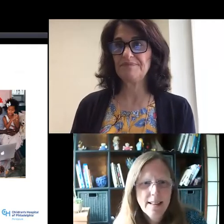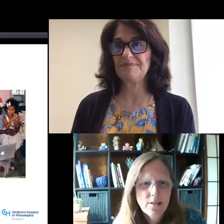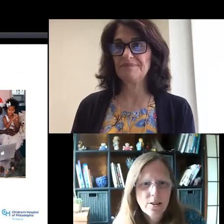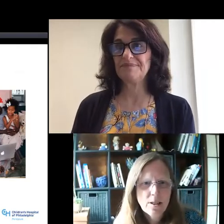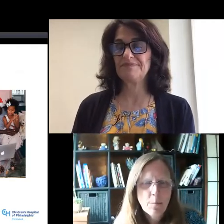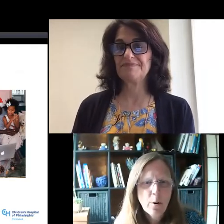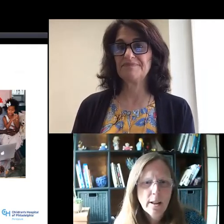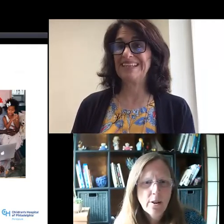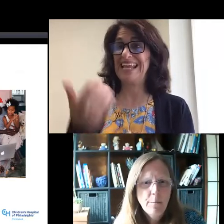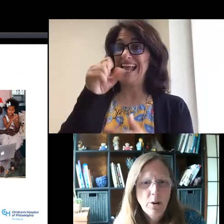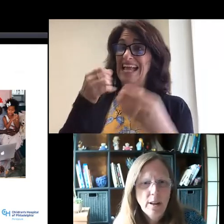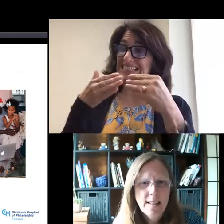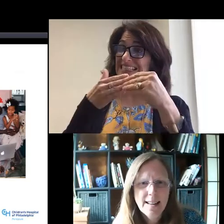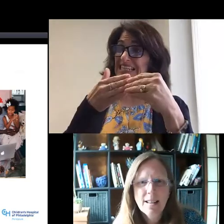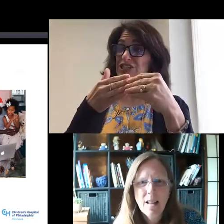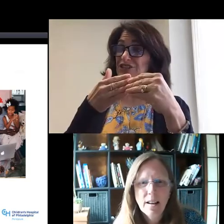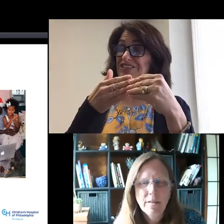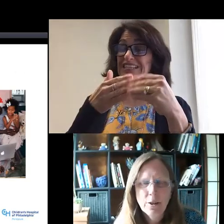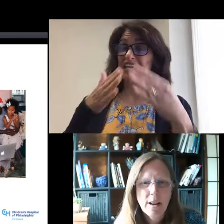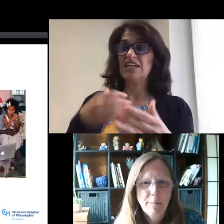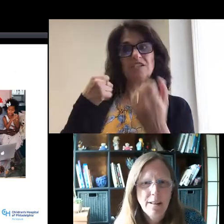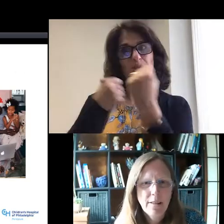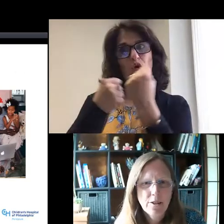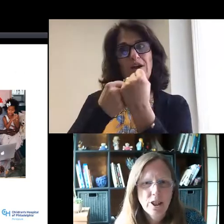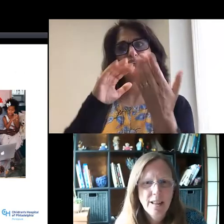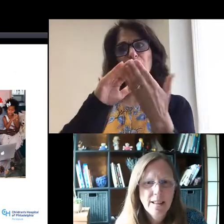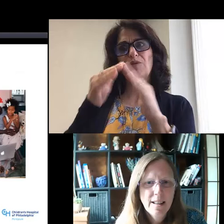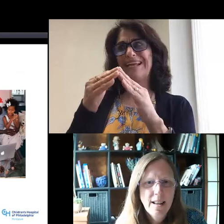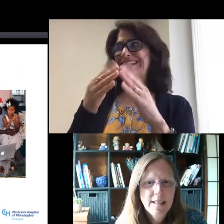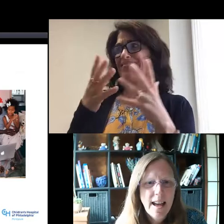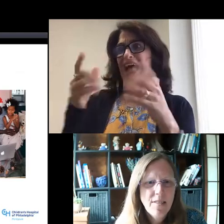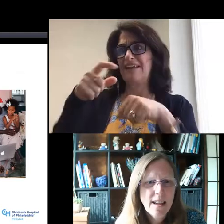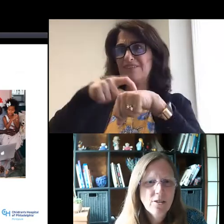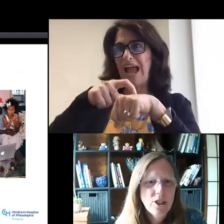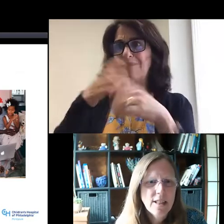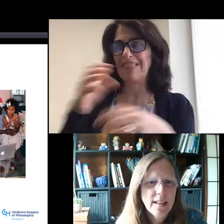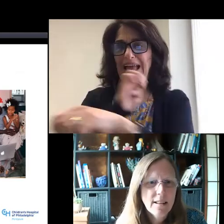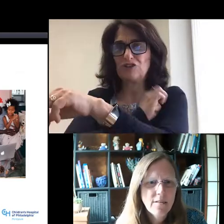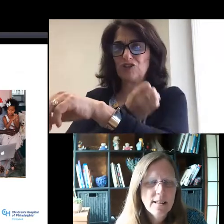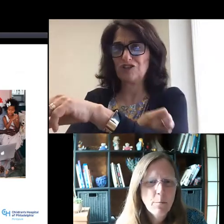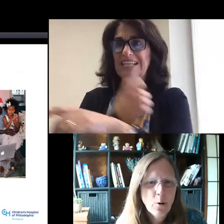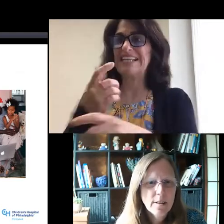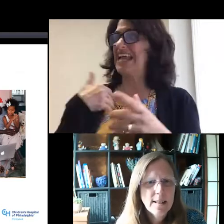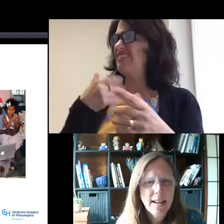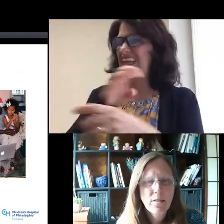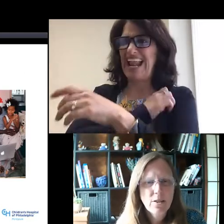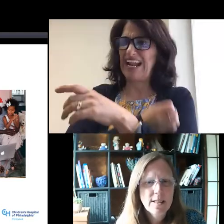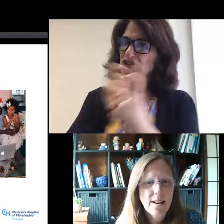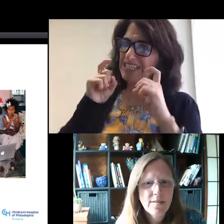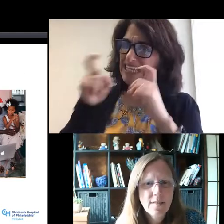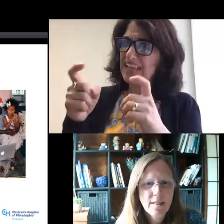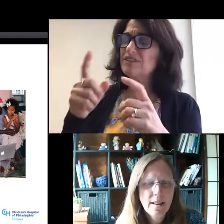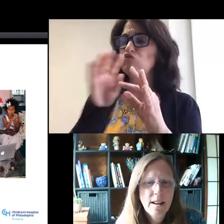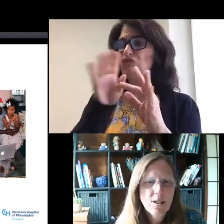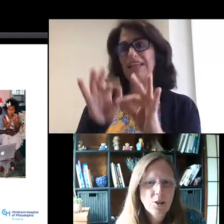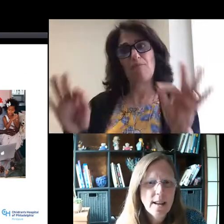As leaders, supporting your community takes a lot of your time and energy. To have that energy to give, it's important to take care of